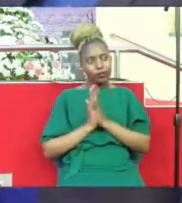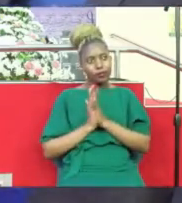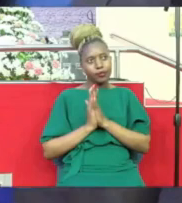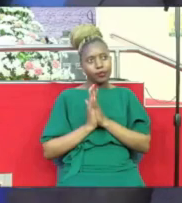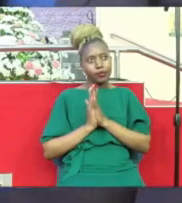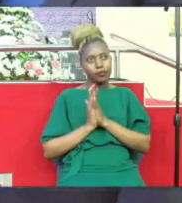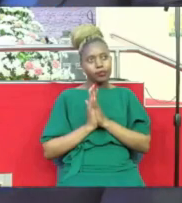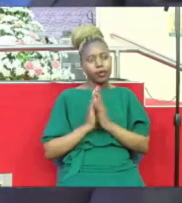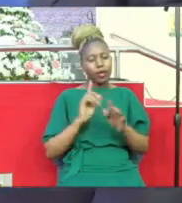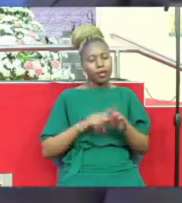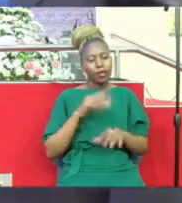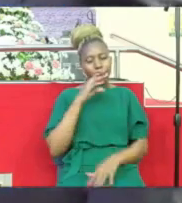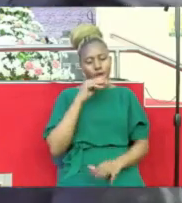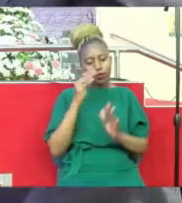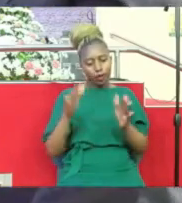When you speak life,